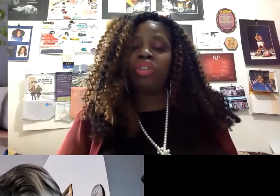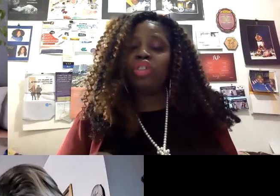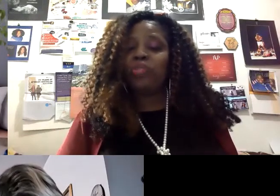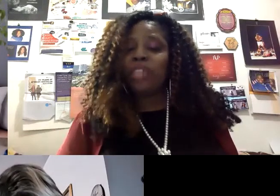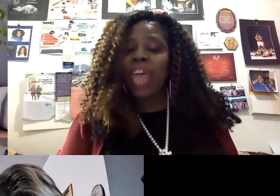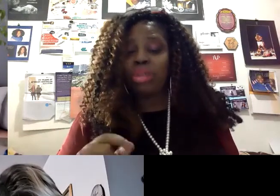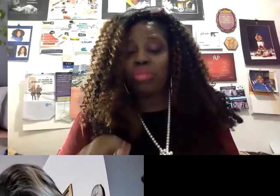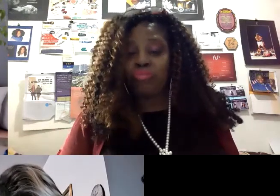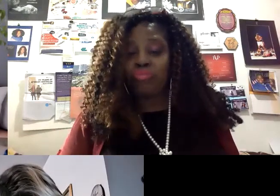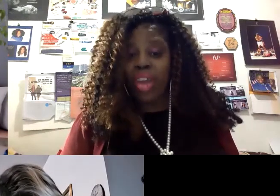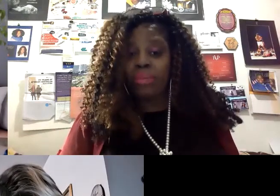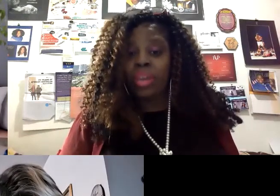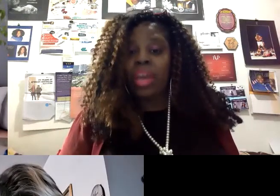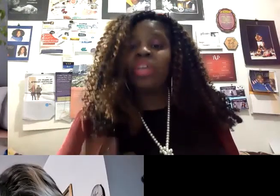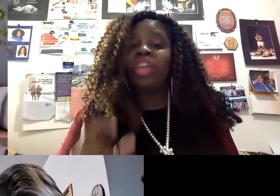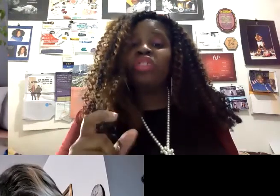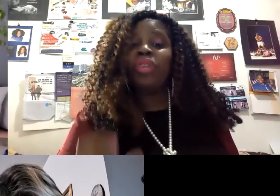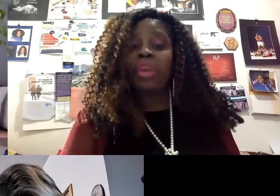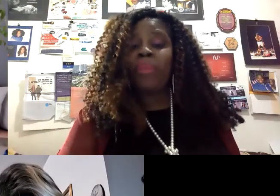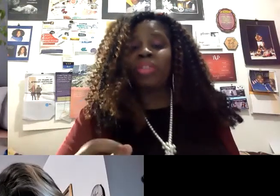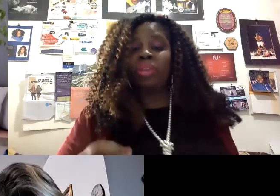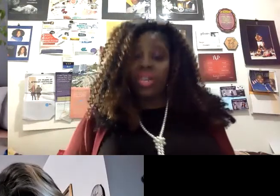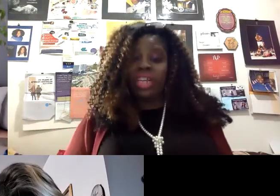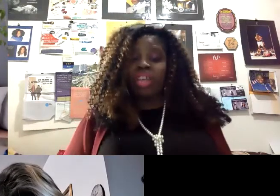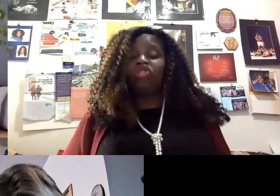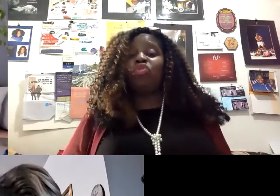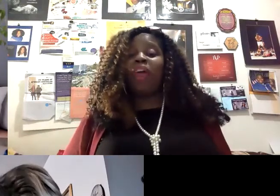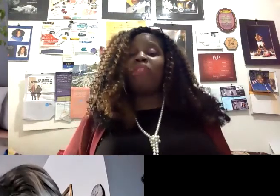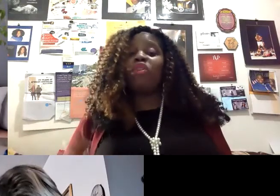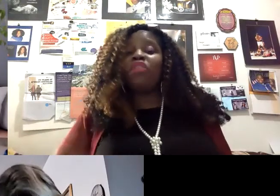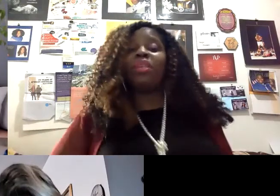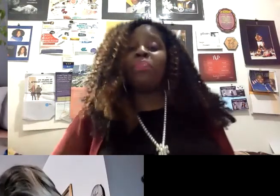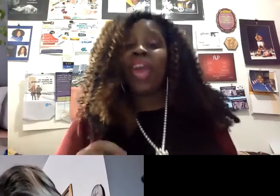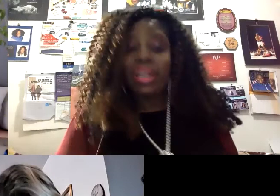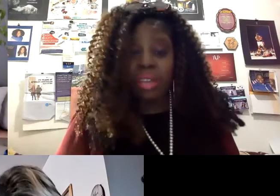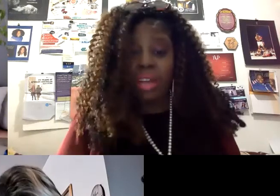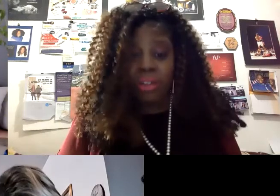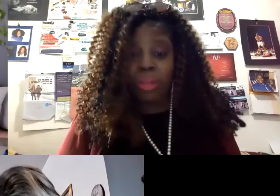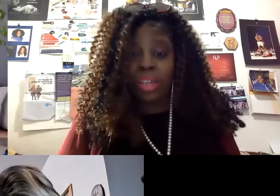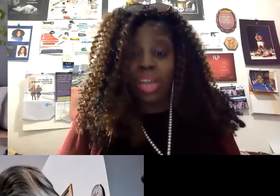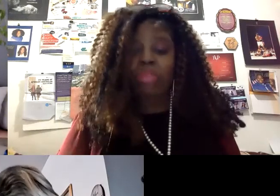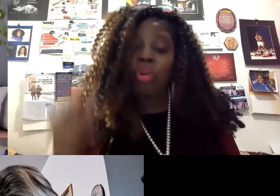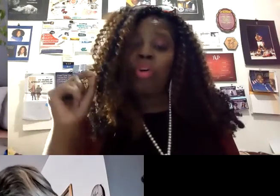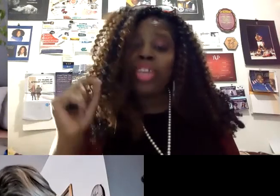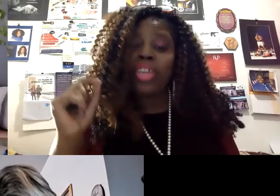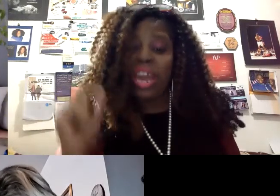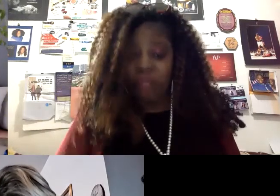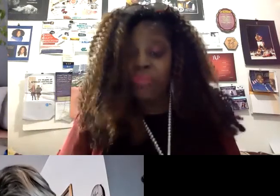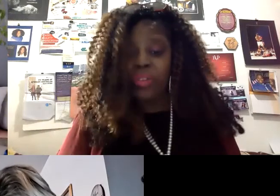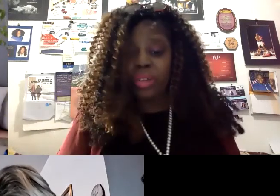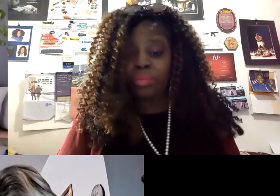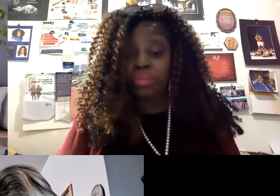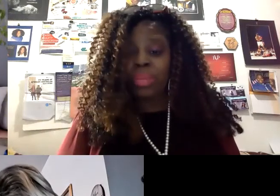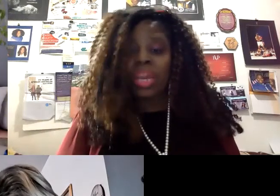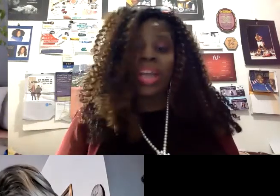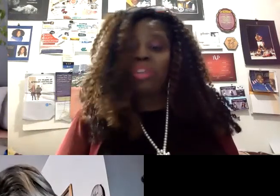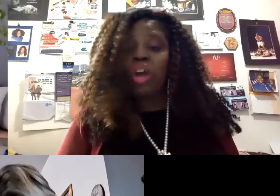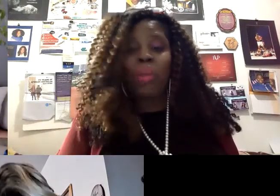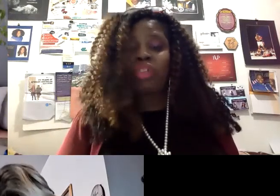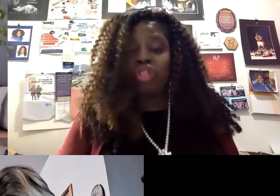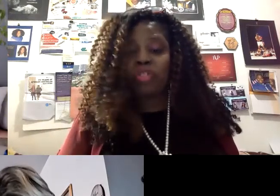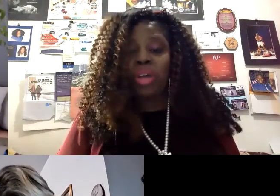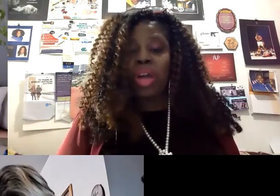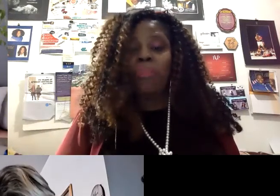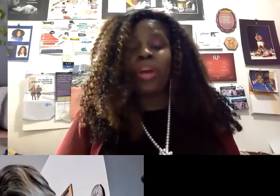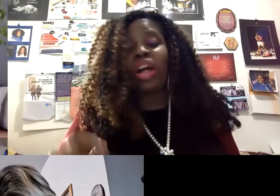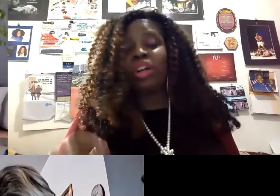because when you do taxes right, then you get back the money that you have already paid the government. That's called a refund. And I don't know